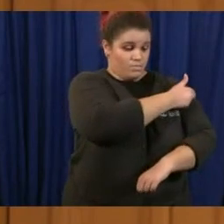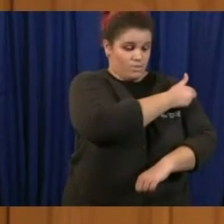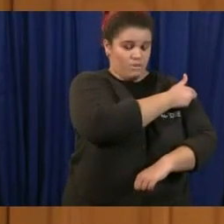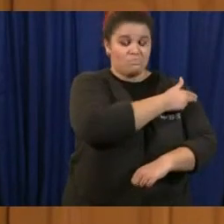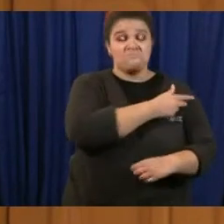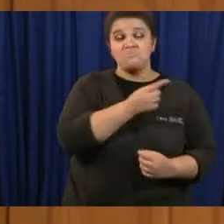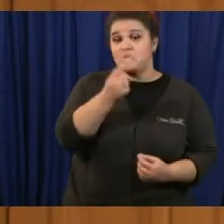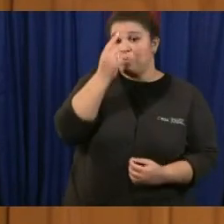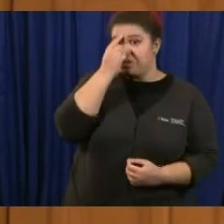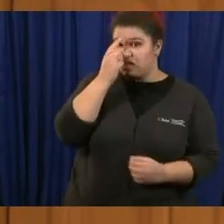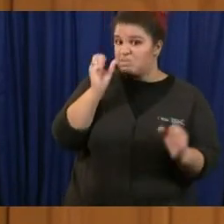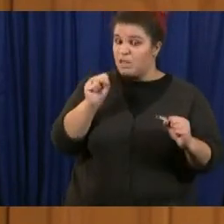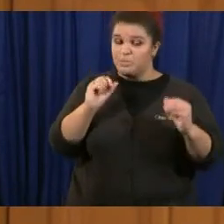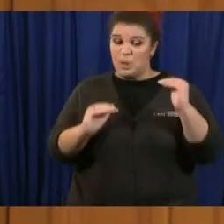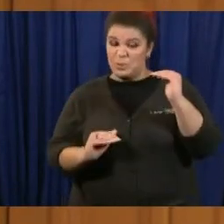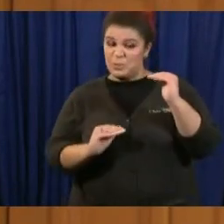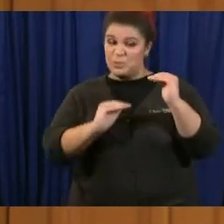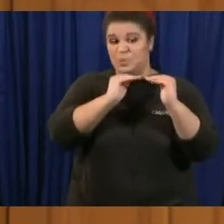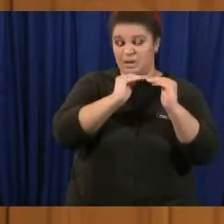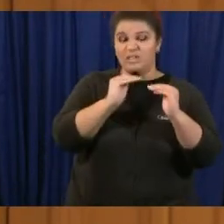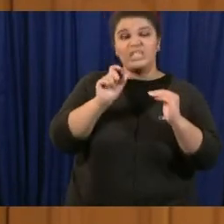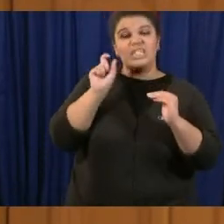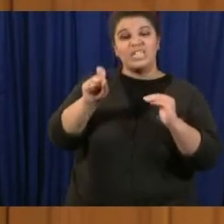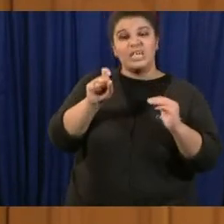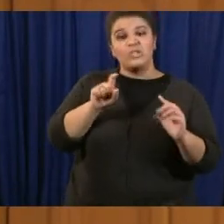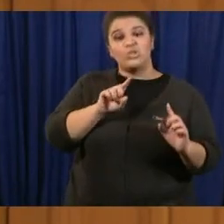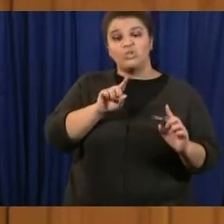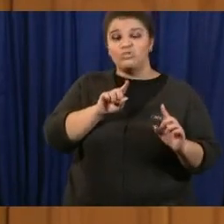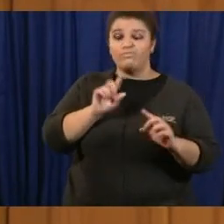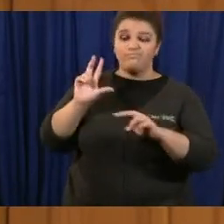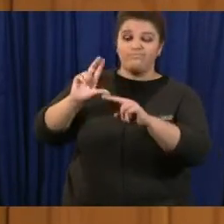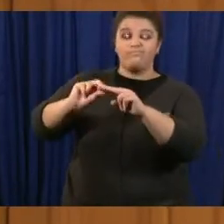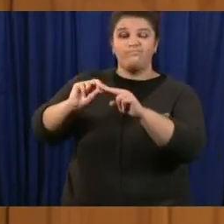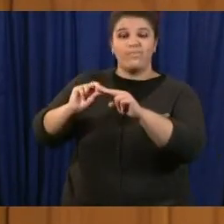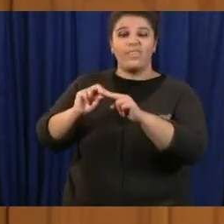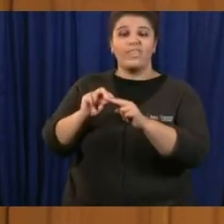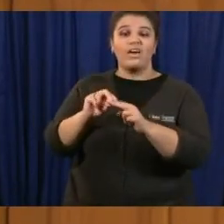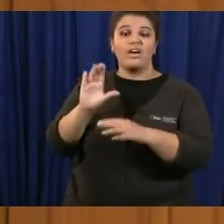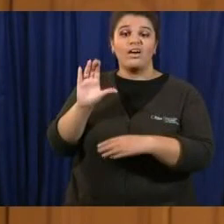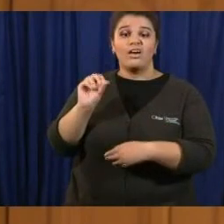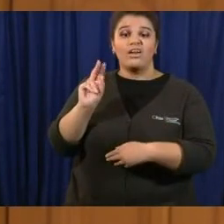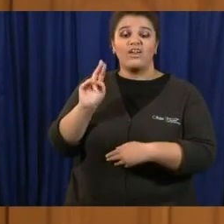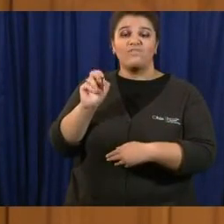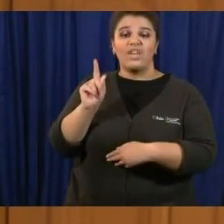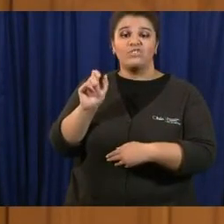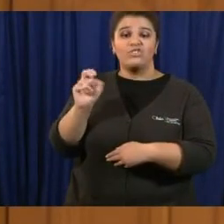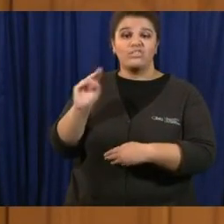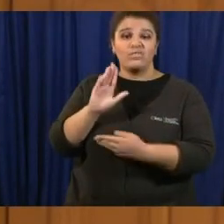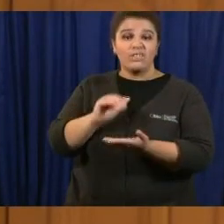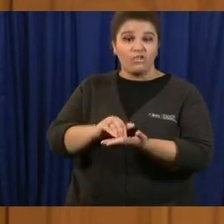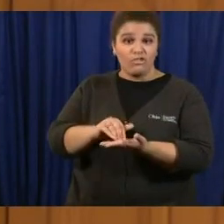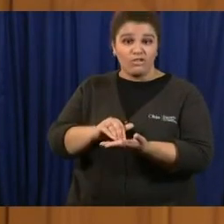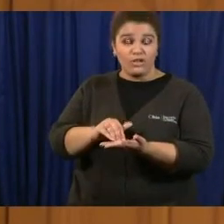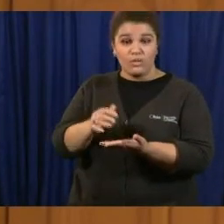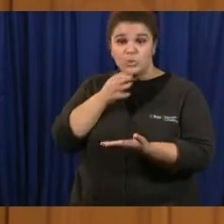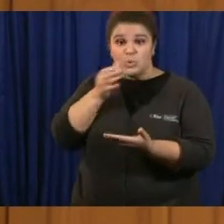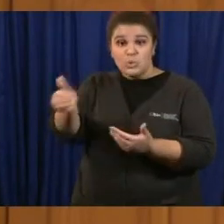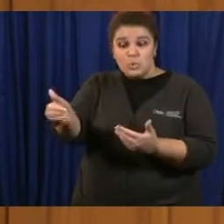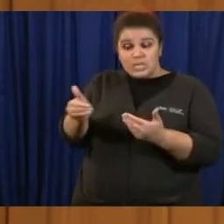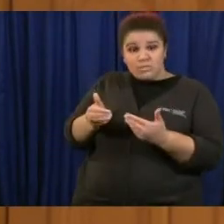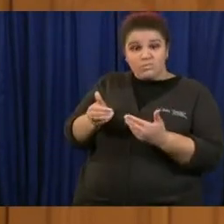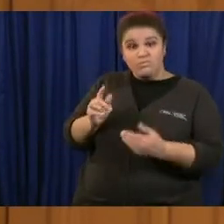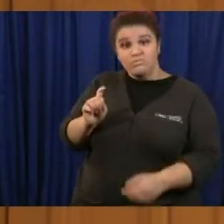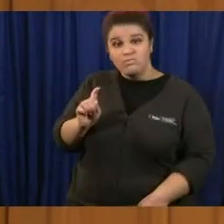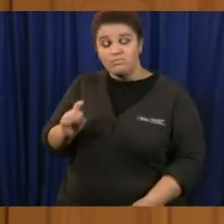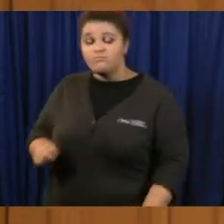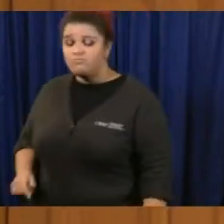anticipated? I'll look into how we can get you that data, Laura. I don't